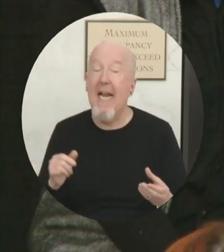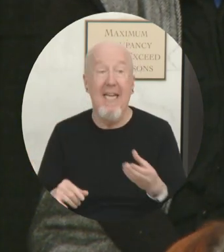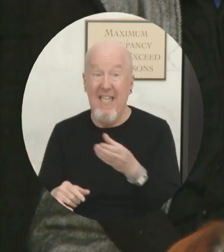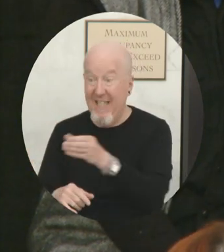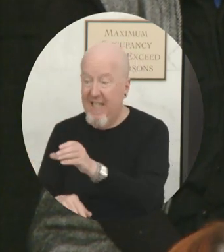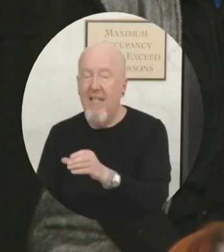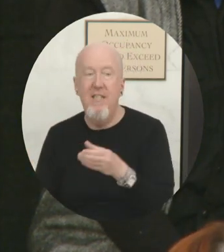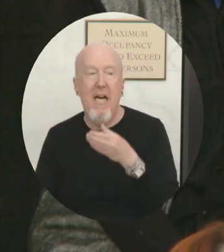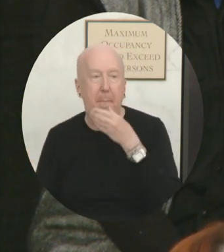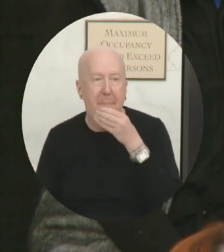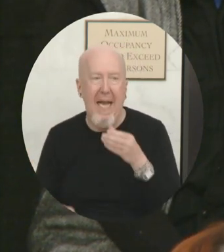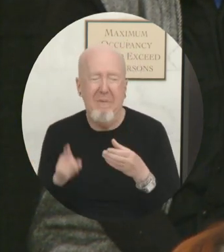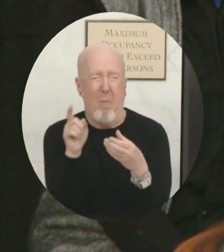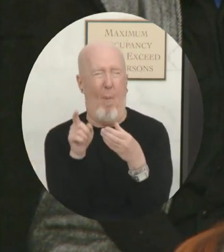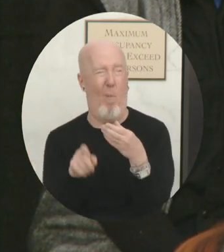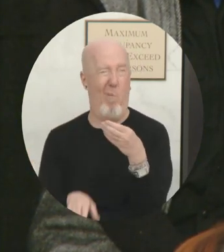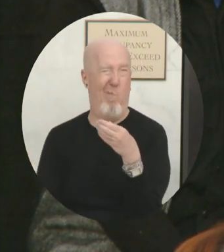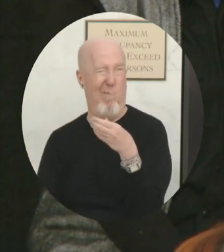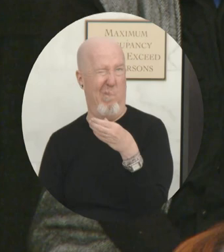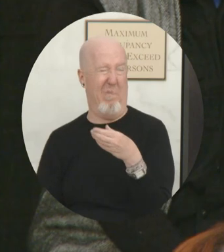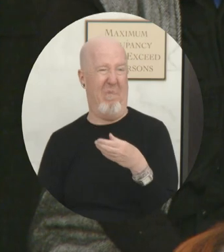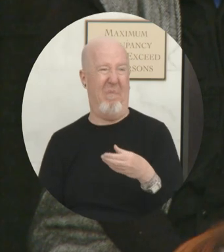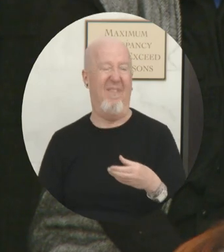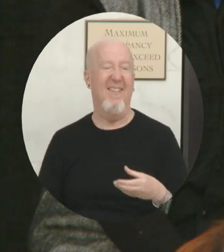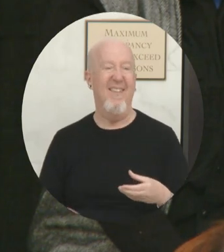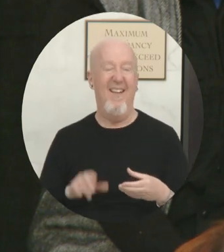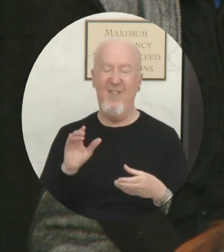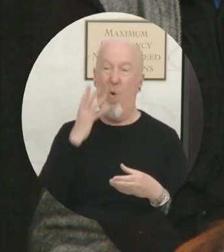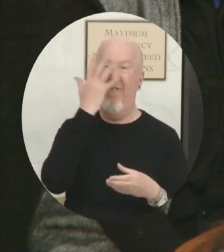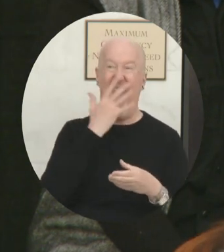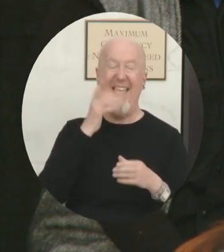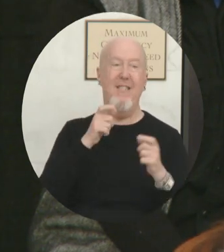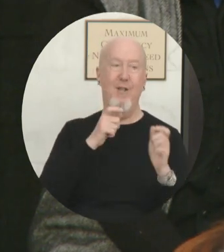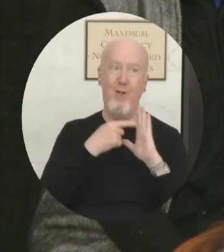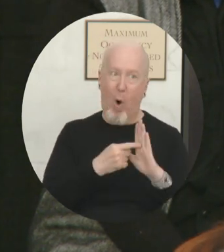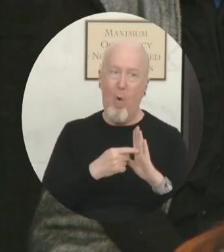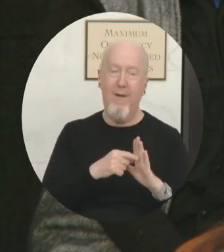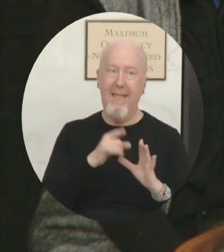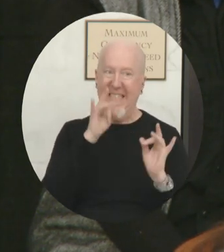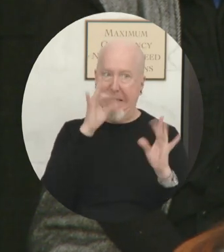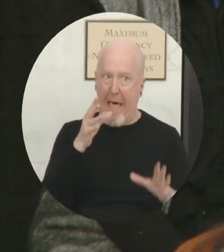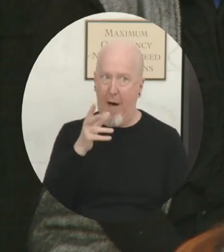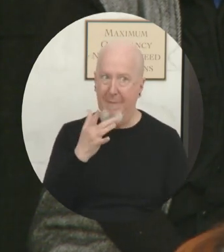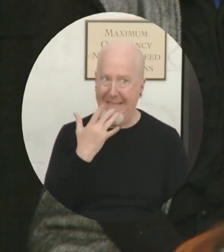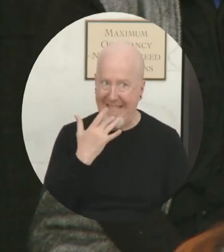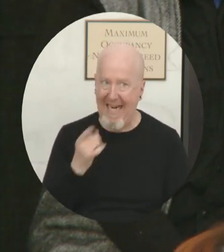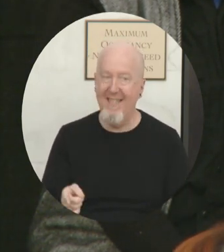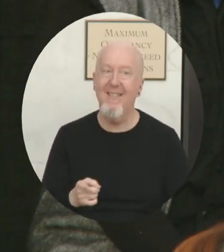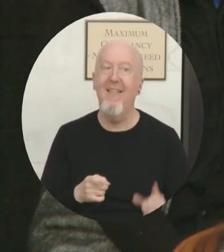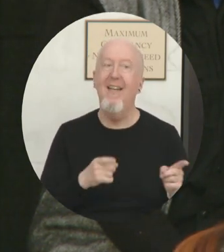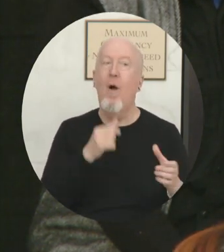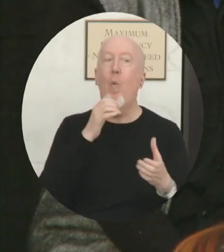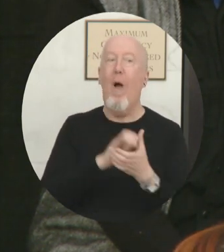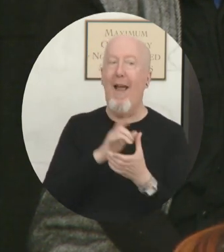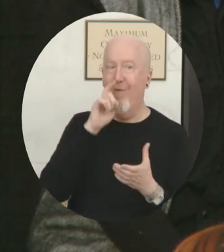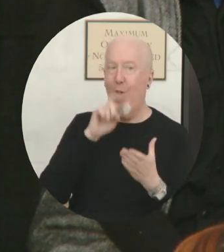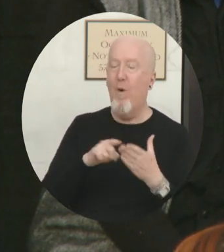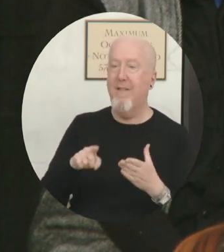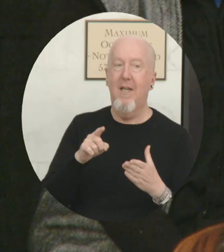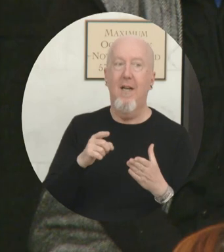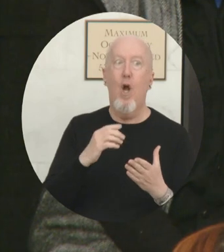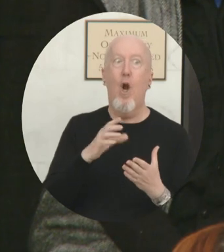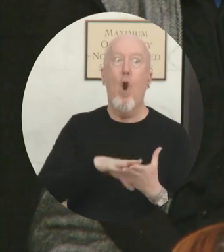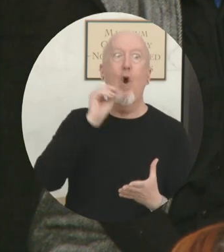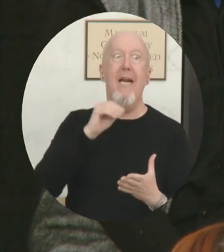face described to me how terrible it tasted. My wife saw a learning opportunity,